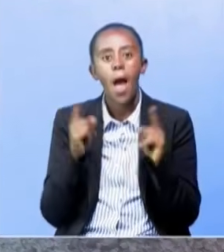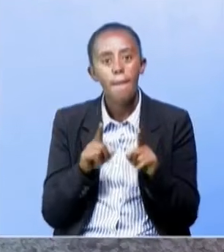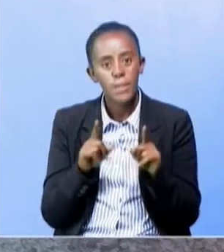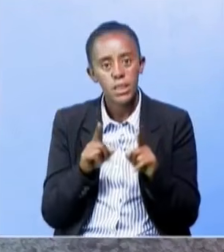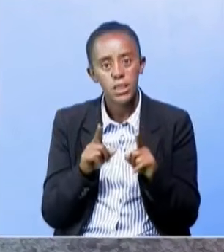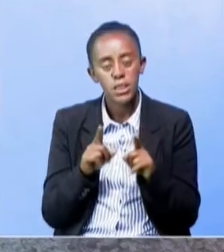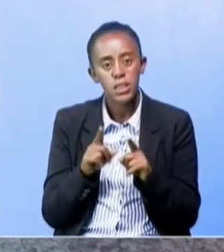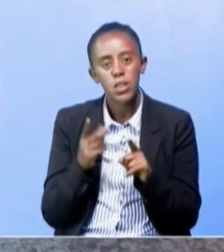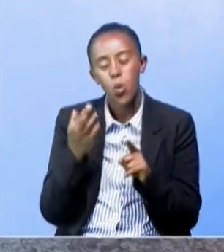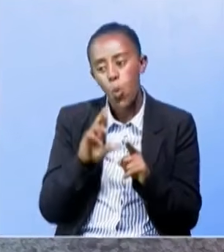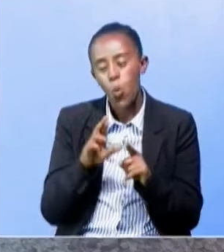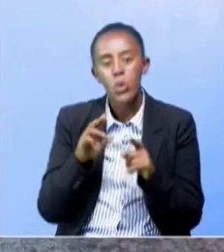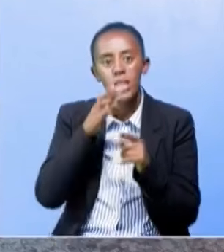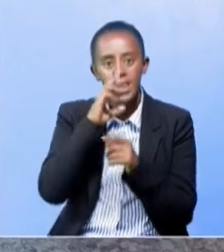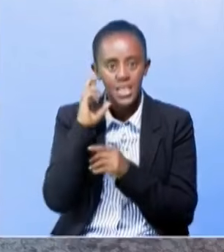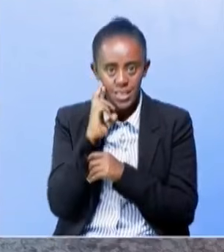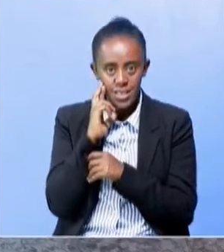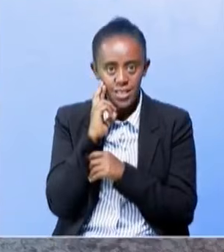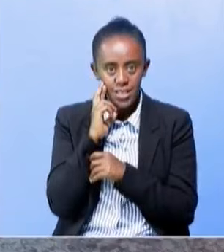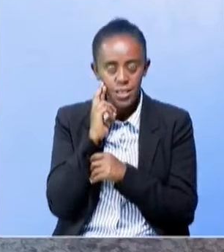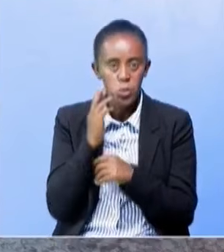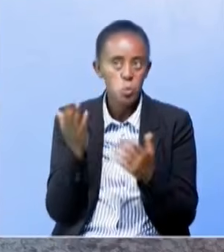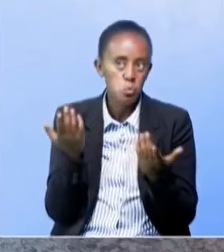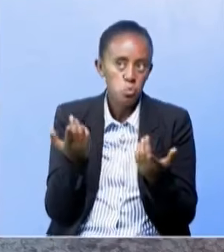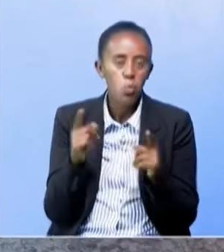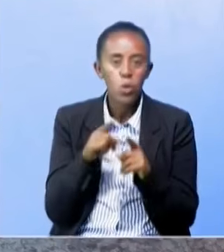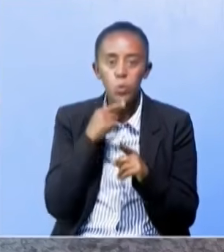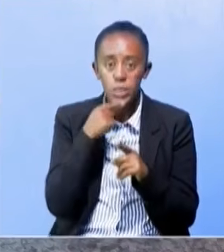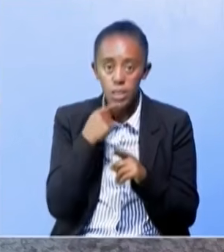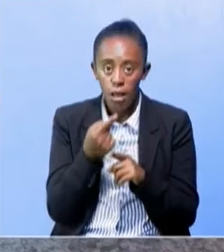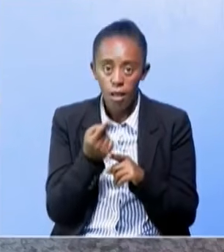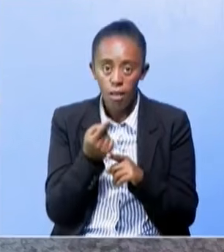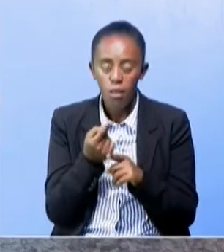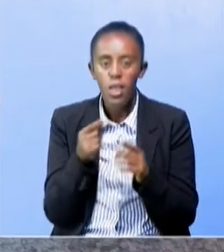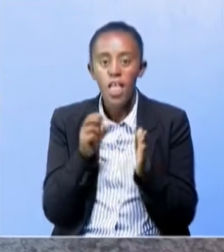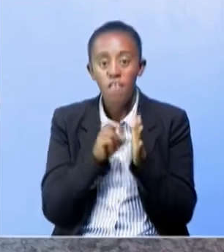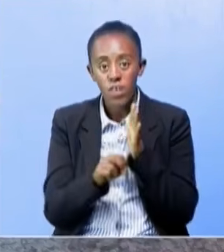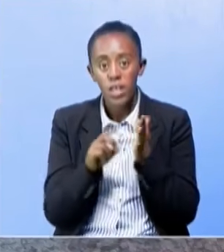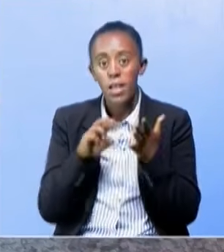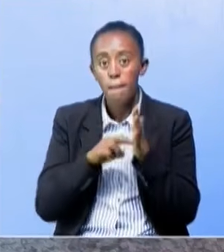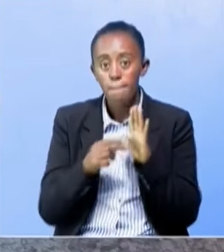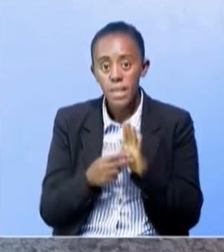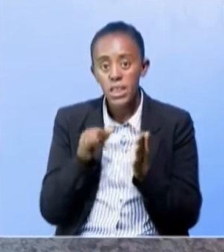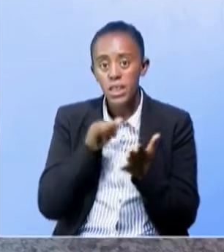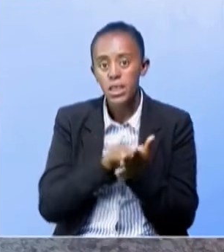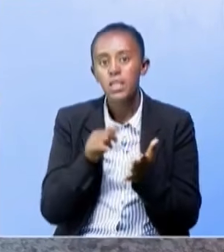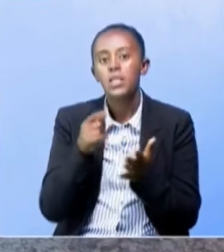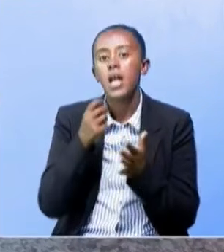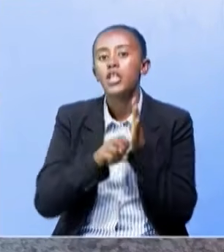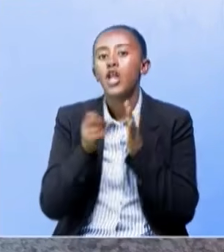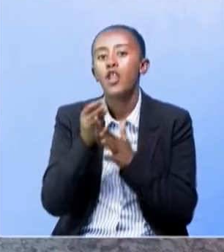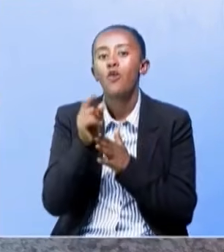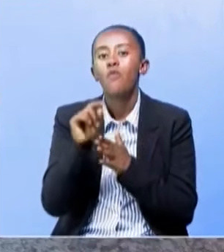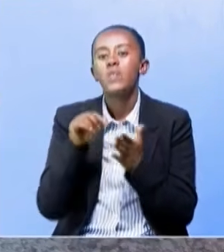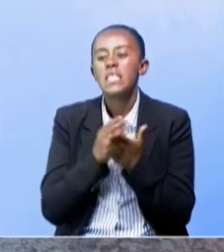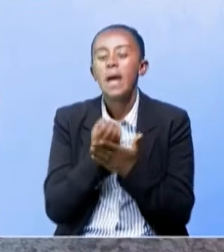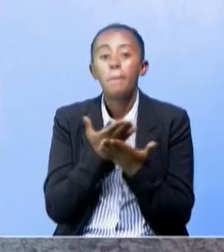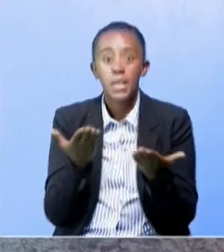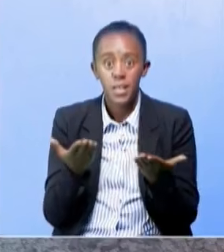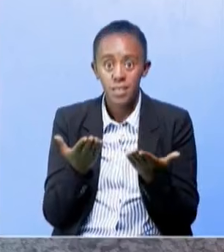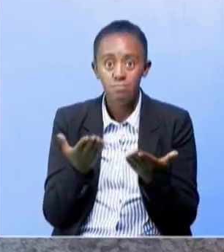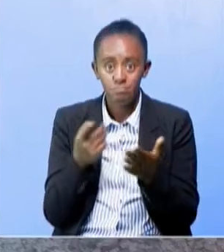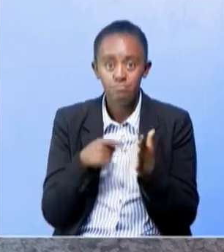or the reason, okay? When we say effect, we mean that the result of something. Is it